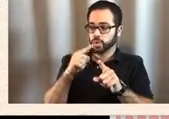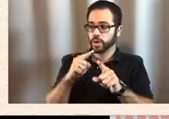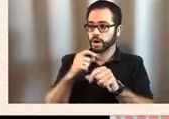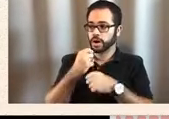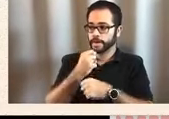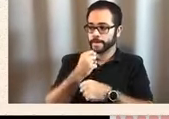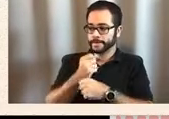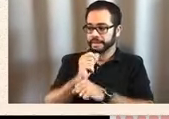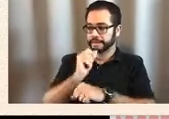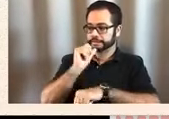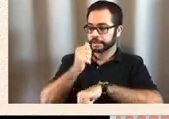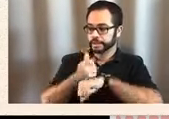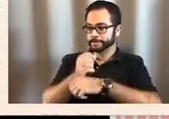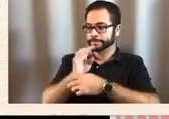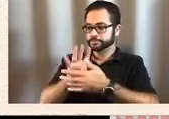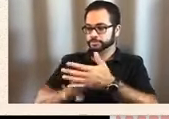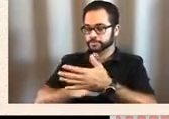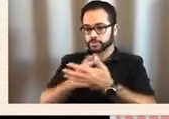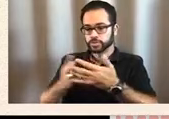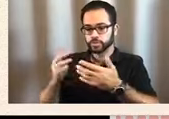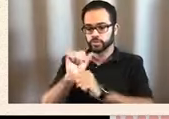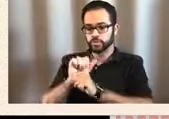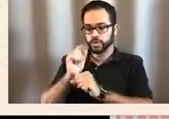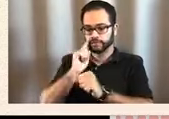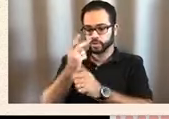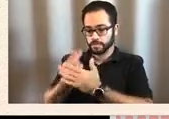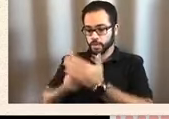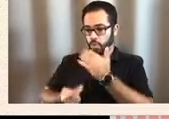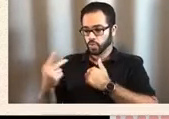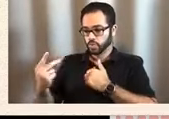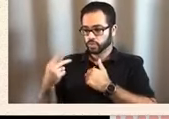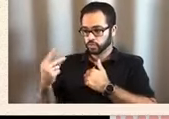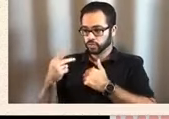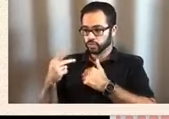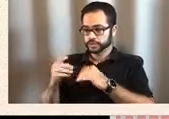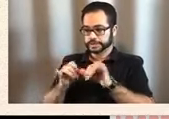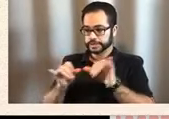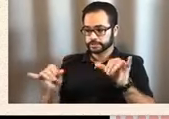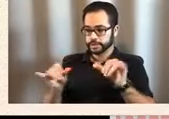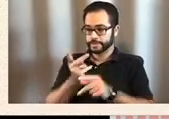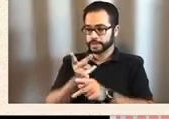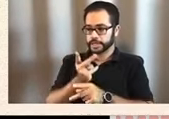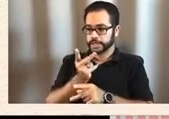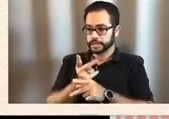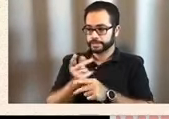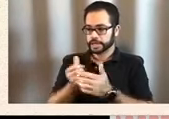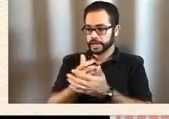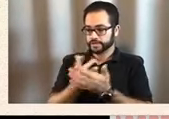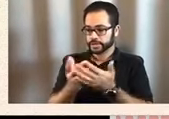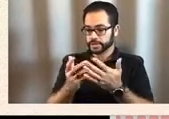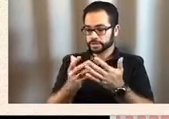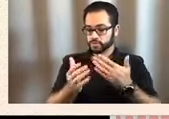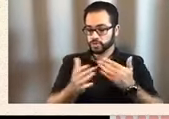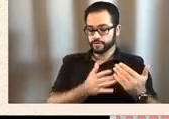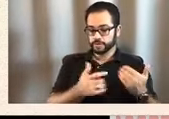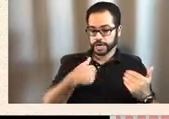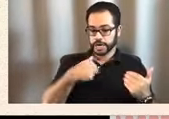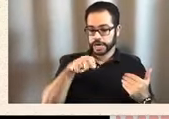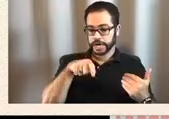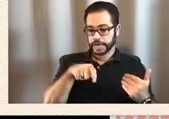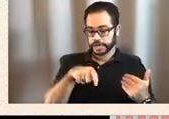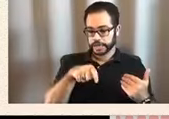that works for both of us, while keeping everything that I need to do